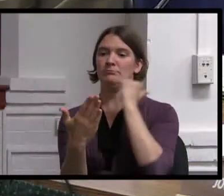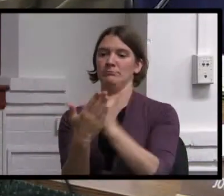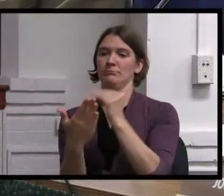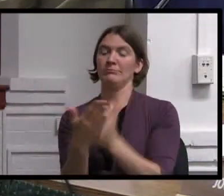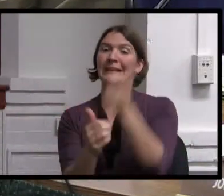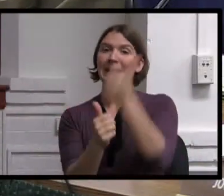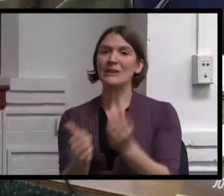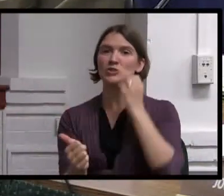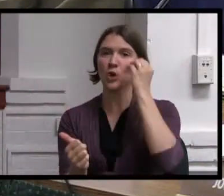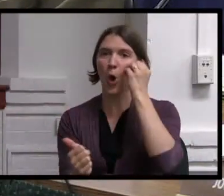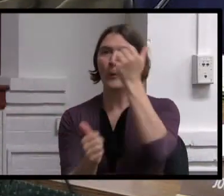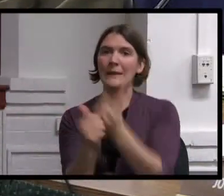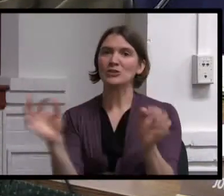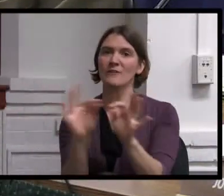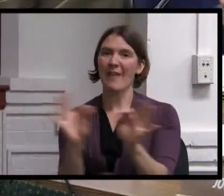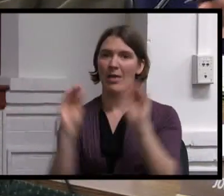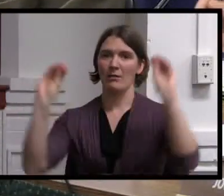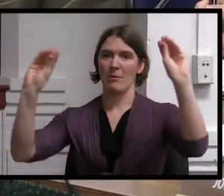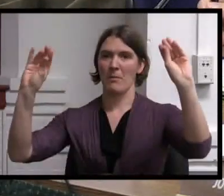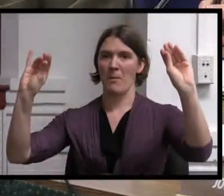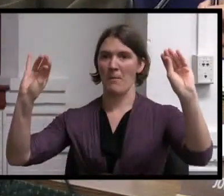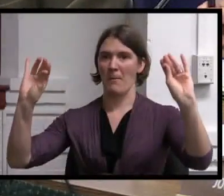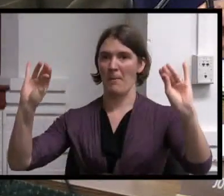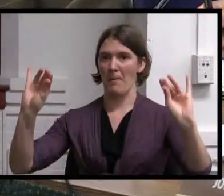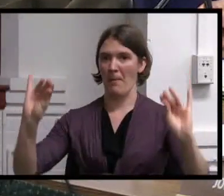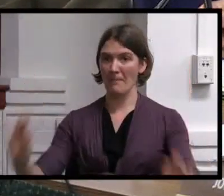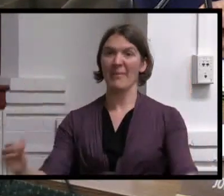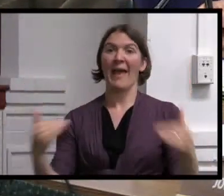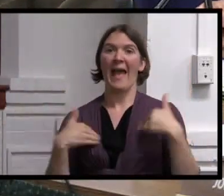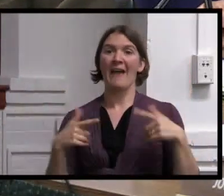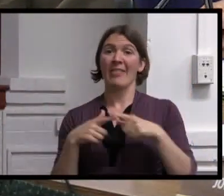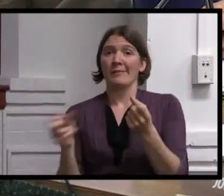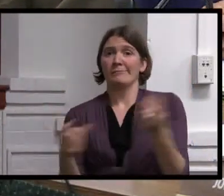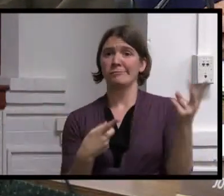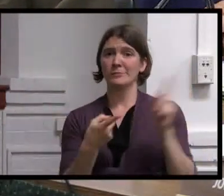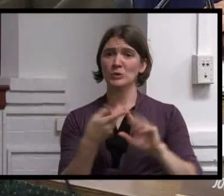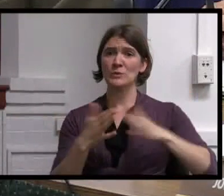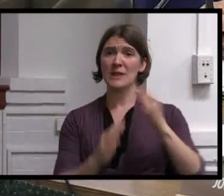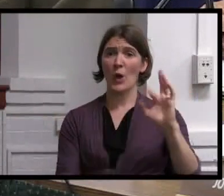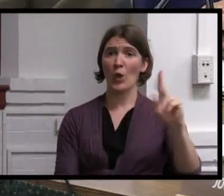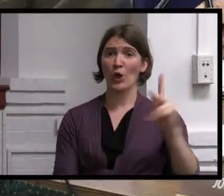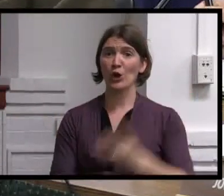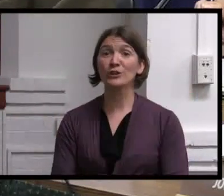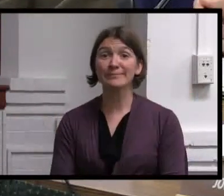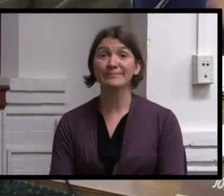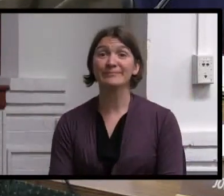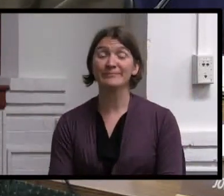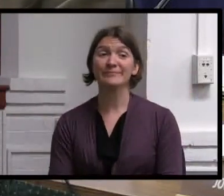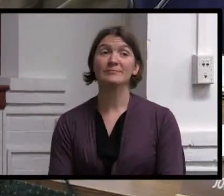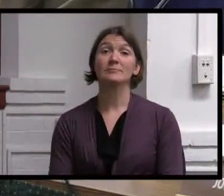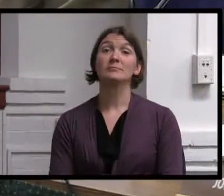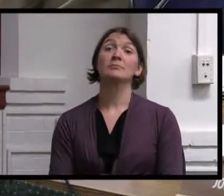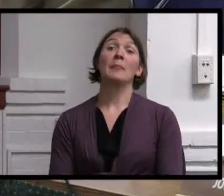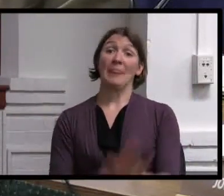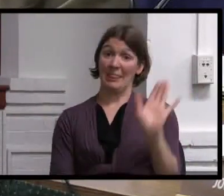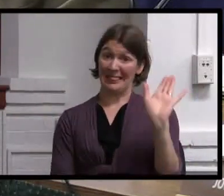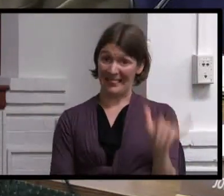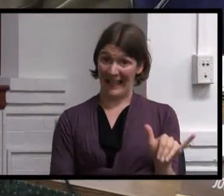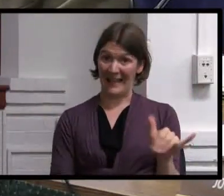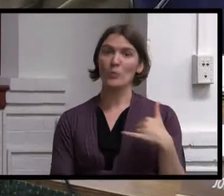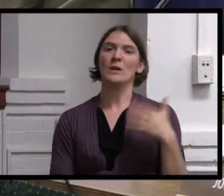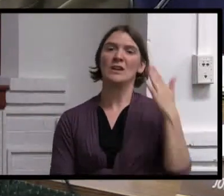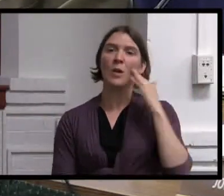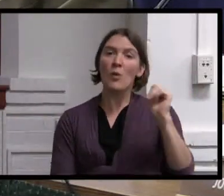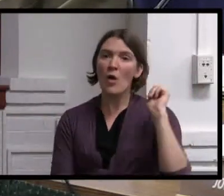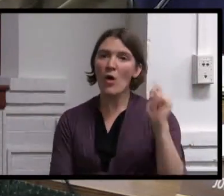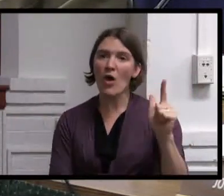the grand list for the coming fiscal year via the town clerk's office. At that point, we know the value